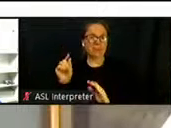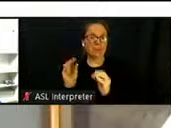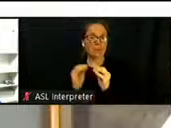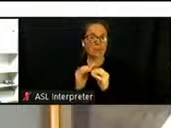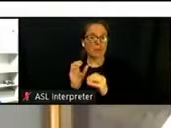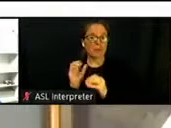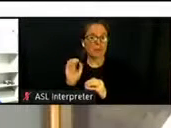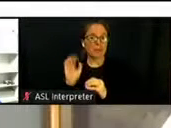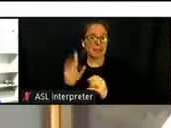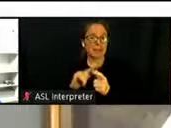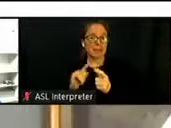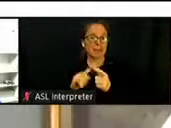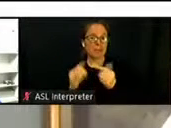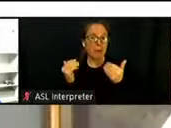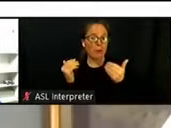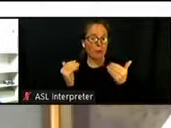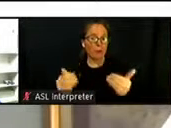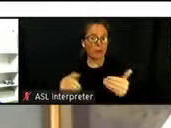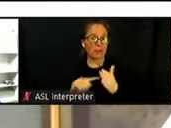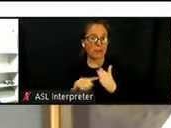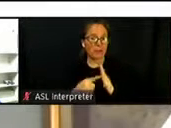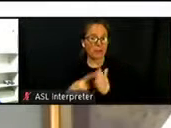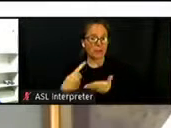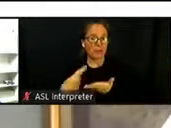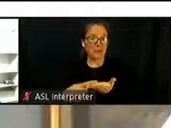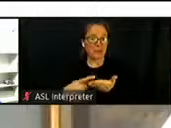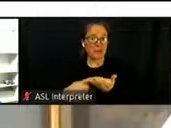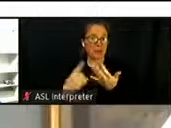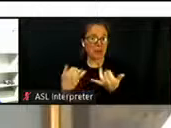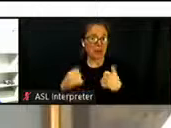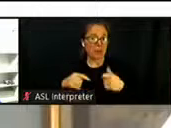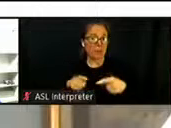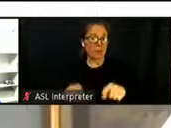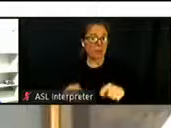going. But while we are waiting,